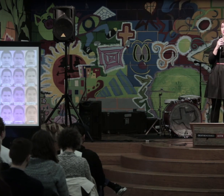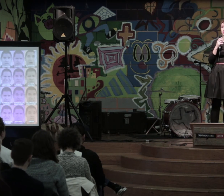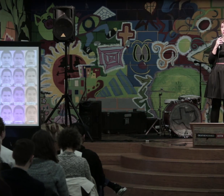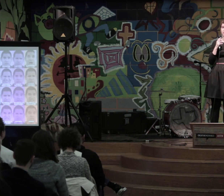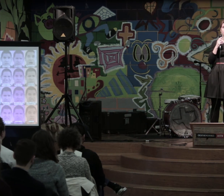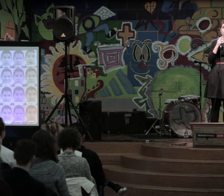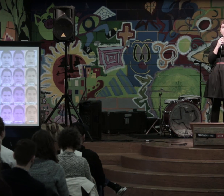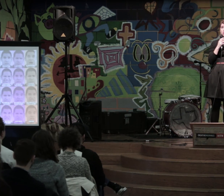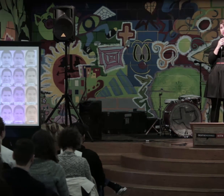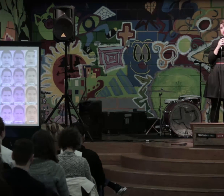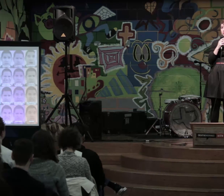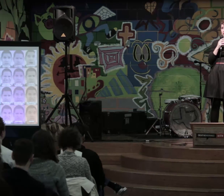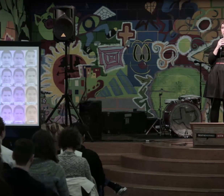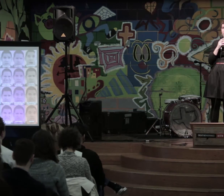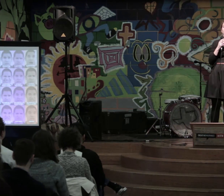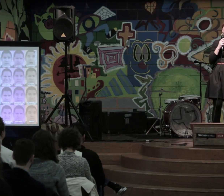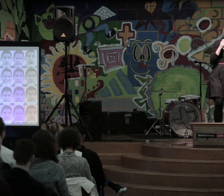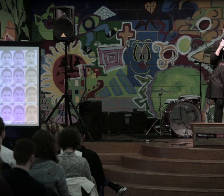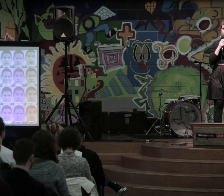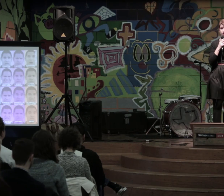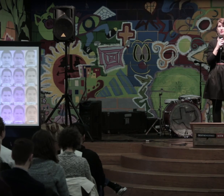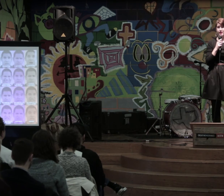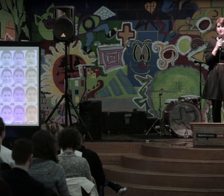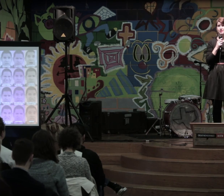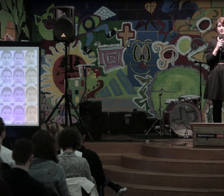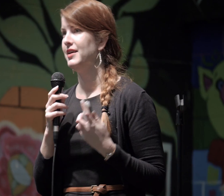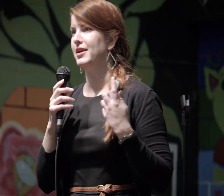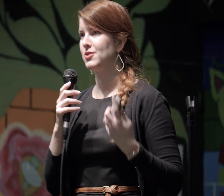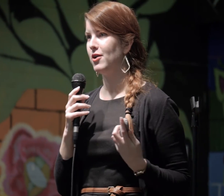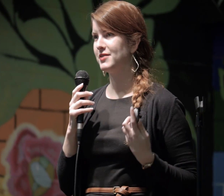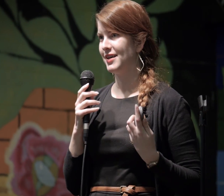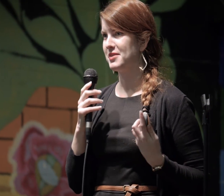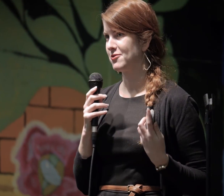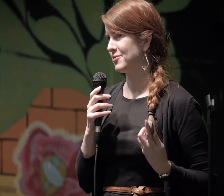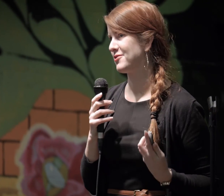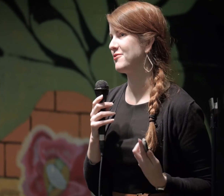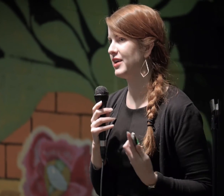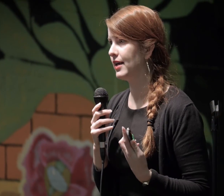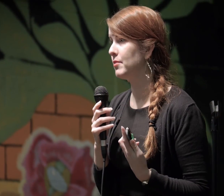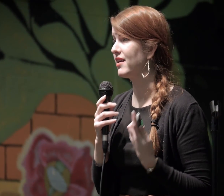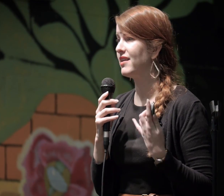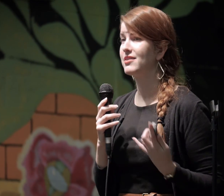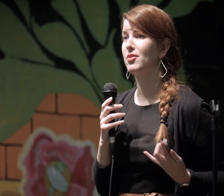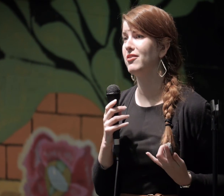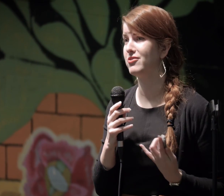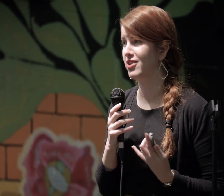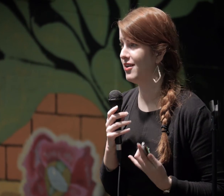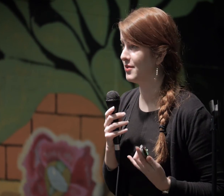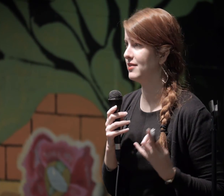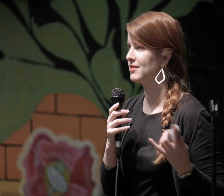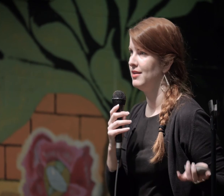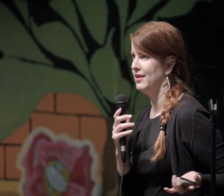That's because within the deaf community, there's no tone. I have to put it here on my face. And so you oftentimes see interpreters are very animated, and it's part of